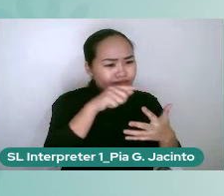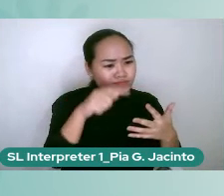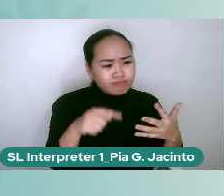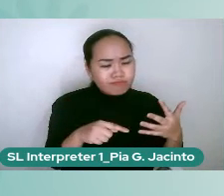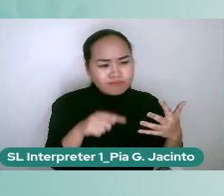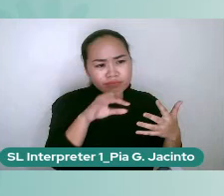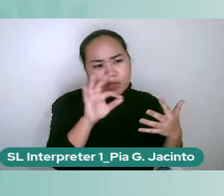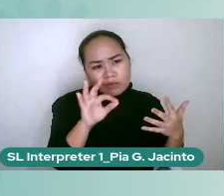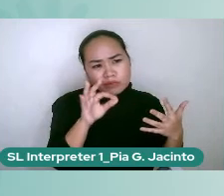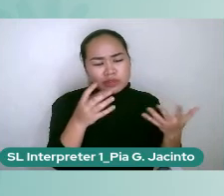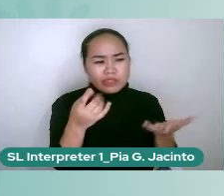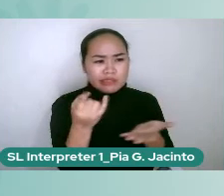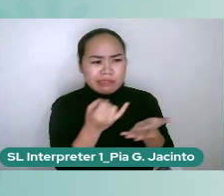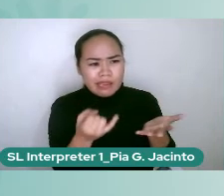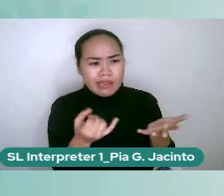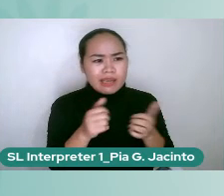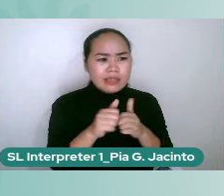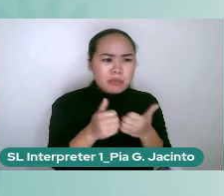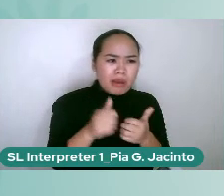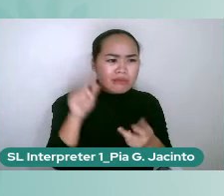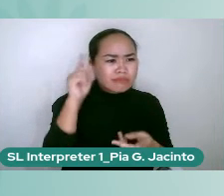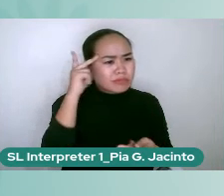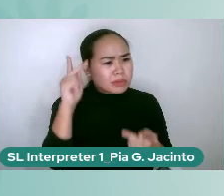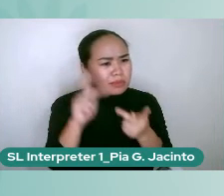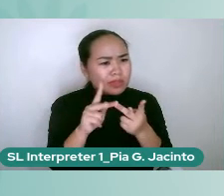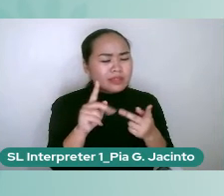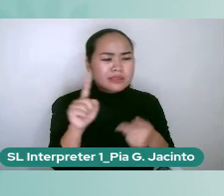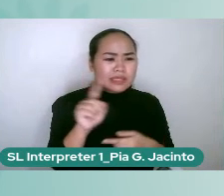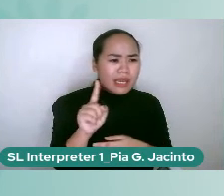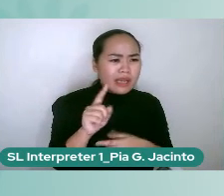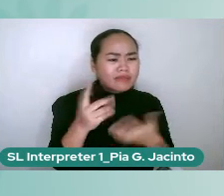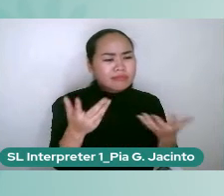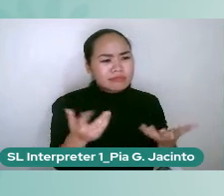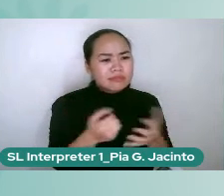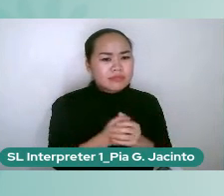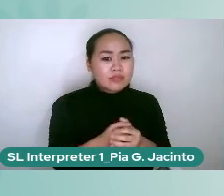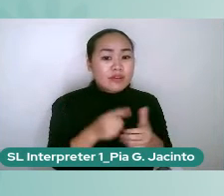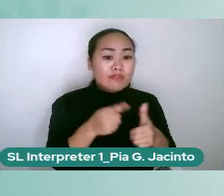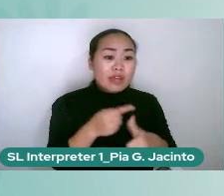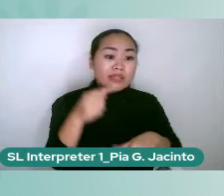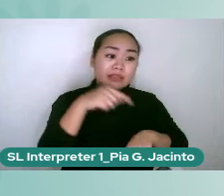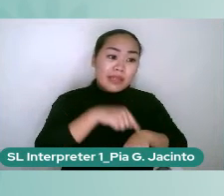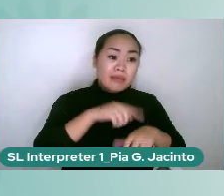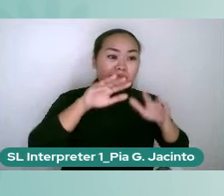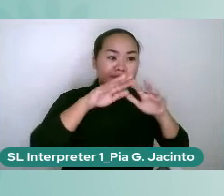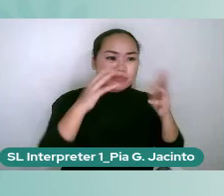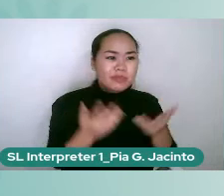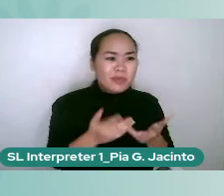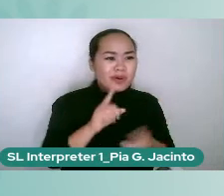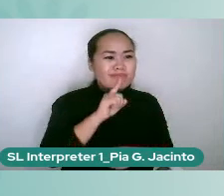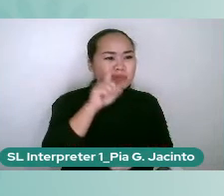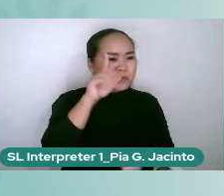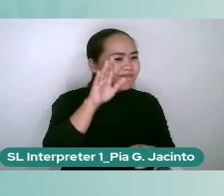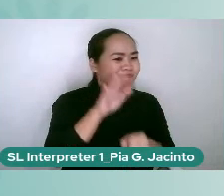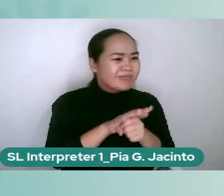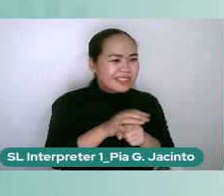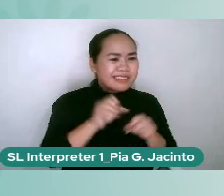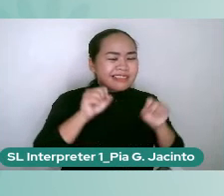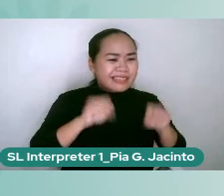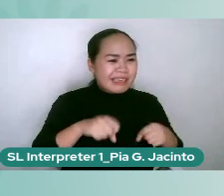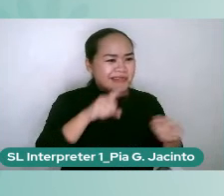them to be fit for purpose for the appropriate setting. The first time ever that the world has committed to eliminate a